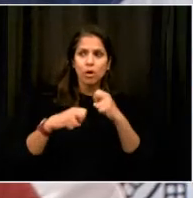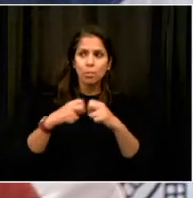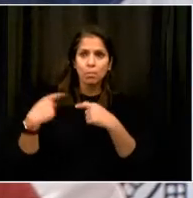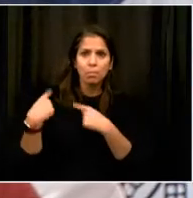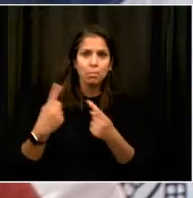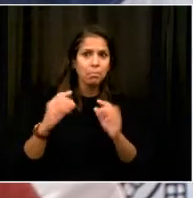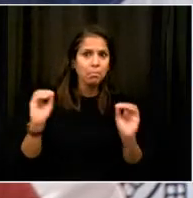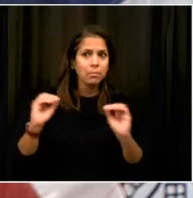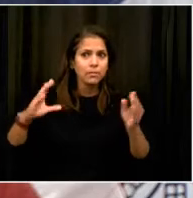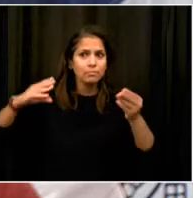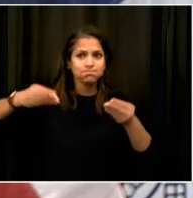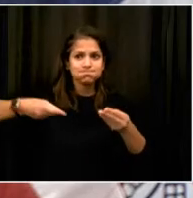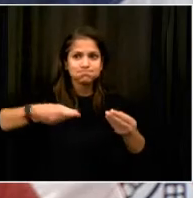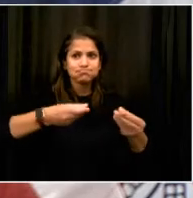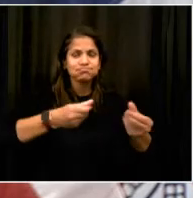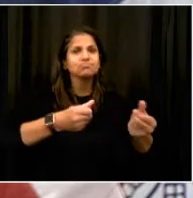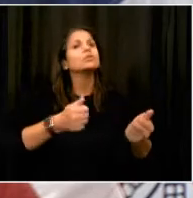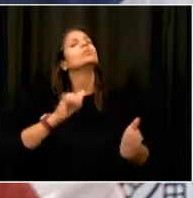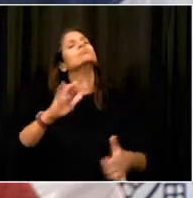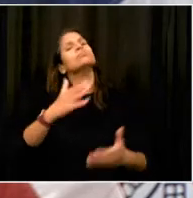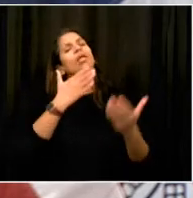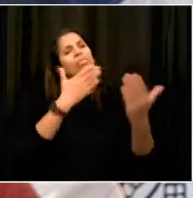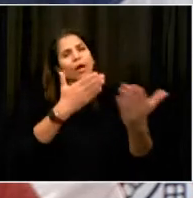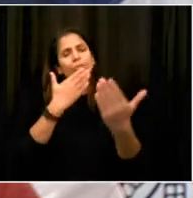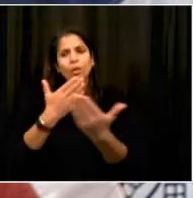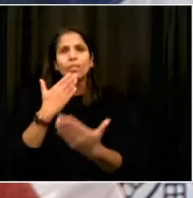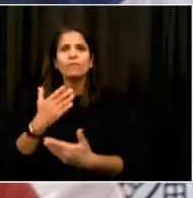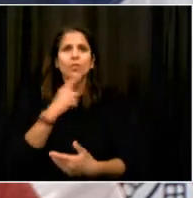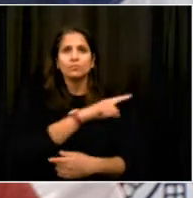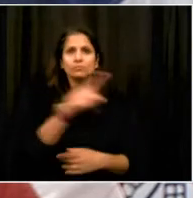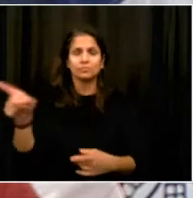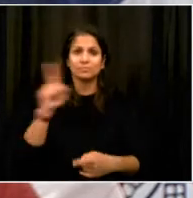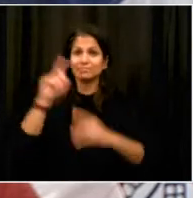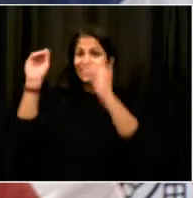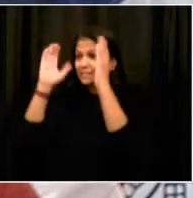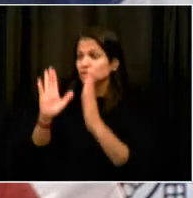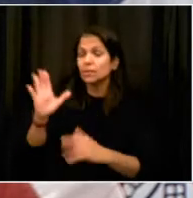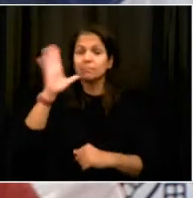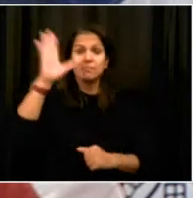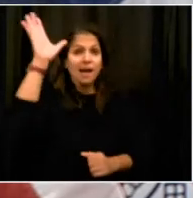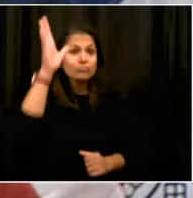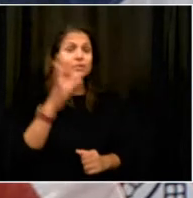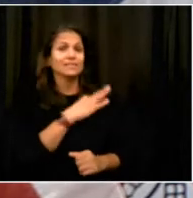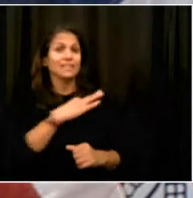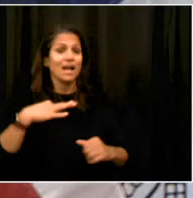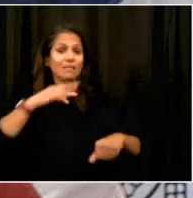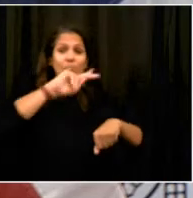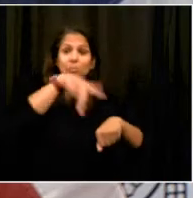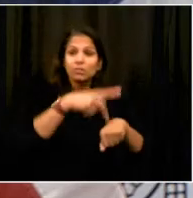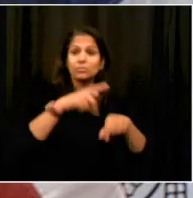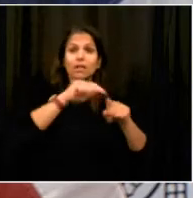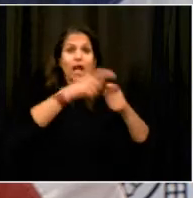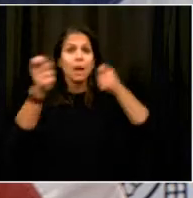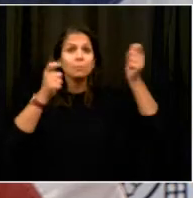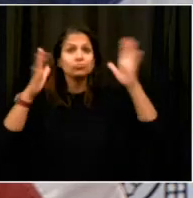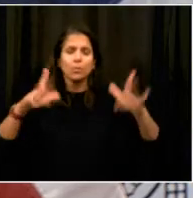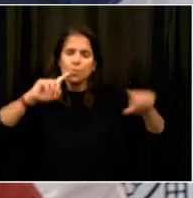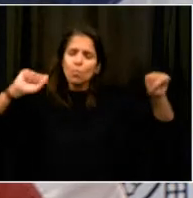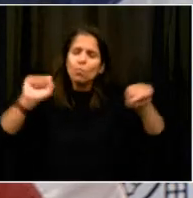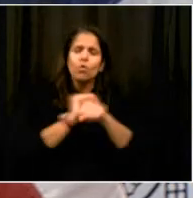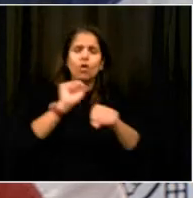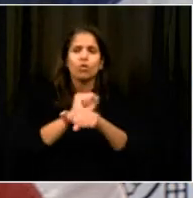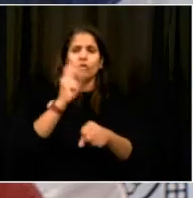school staff, and of course, our parents and kids, everyone who worked hard to make sure that school reopened